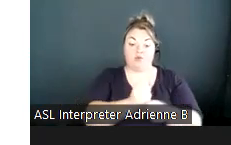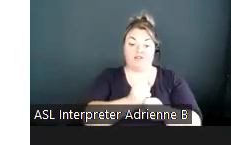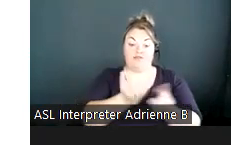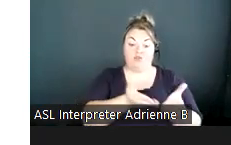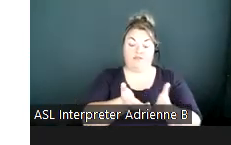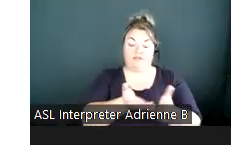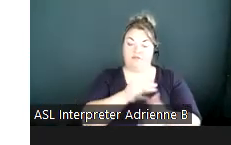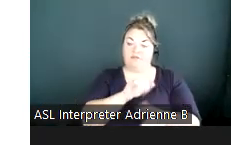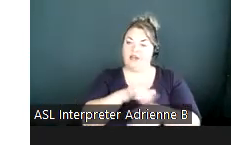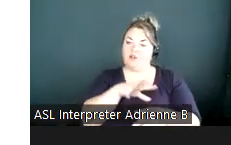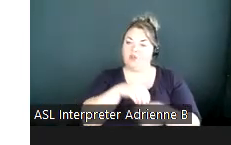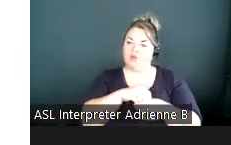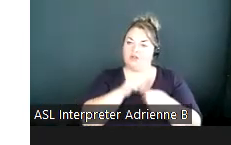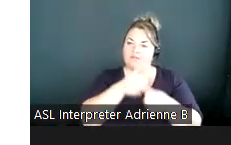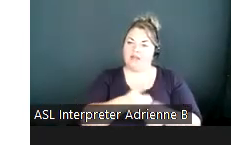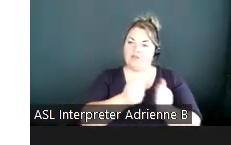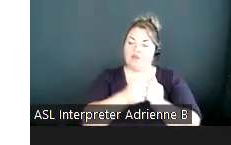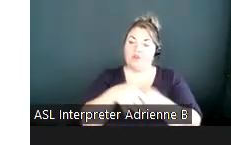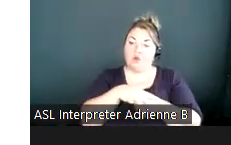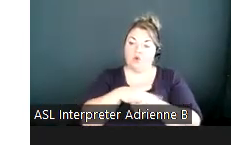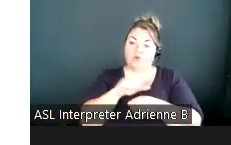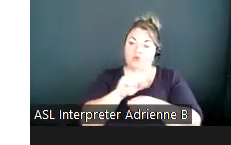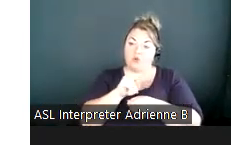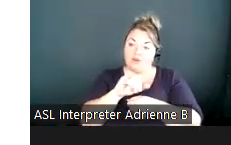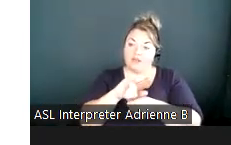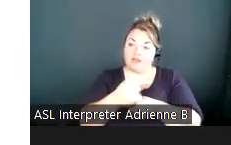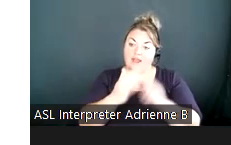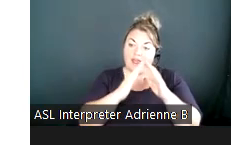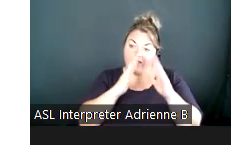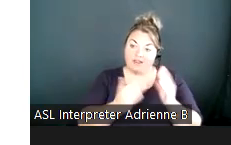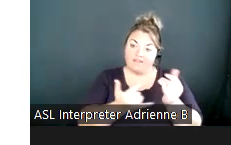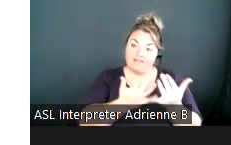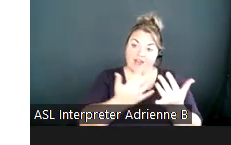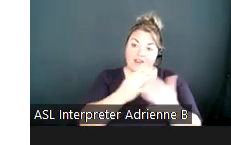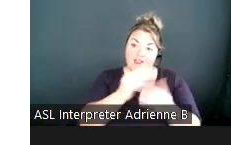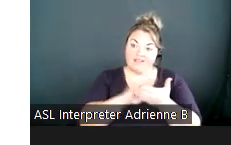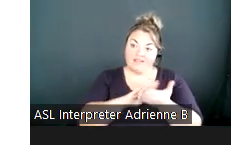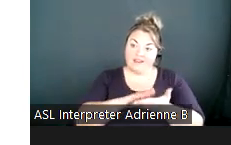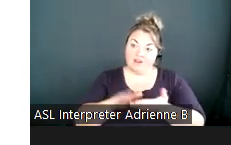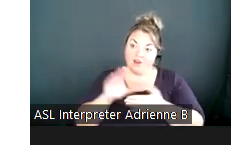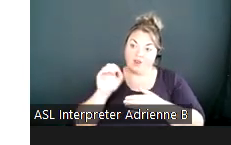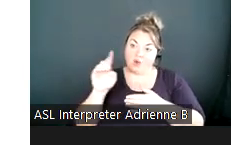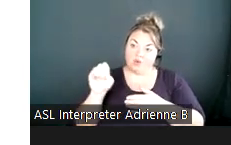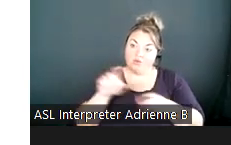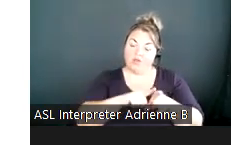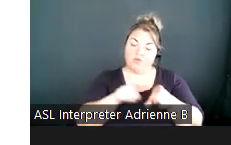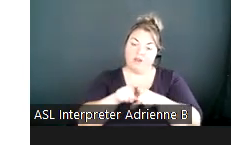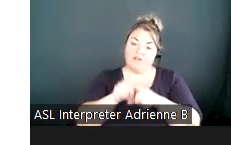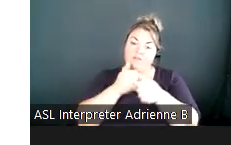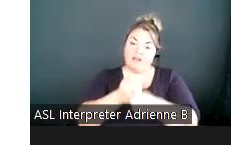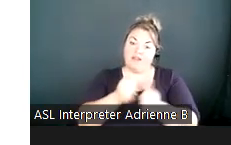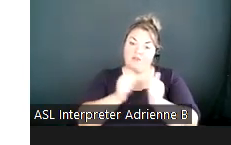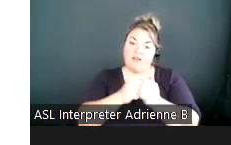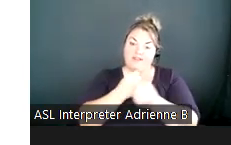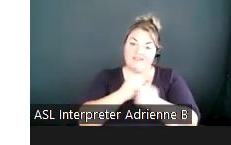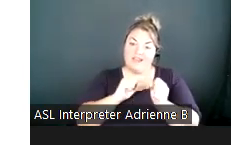includes compliance with local zoning, housing, fire, and sanitary codes, as well as compliance with life and safety code